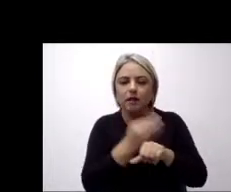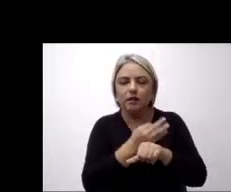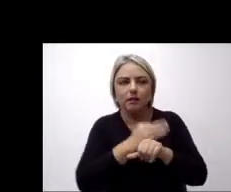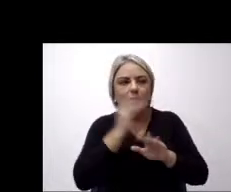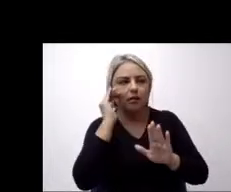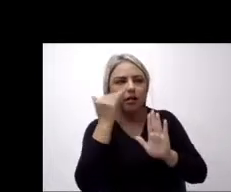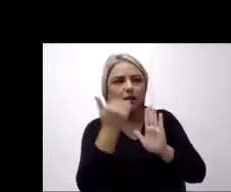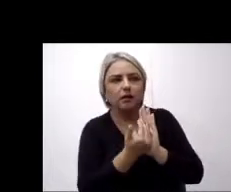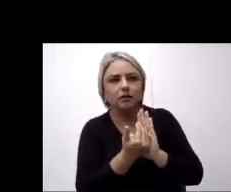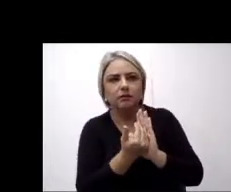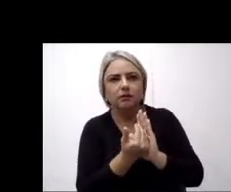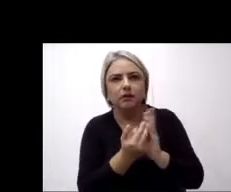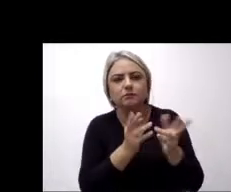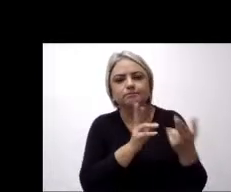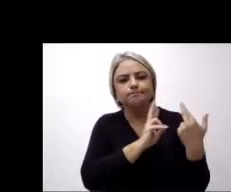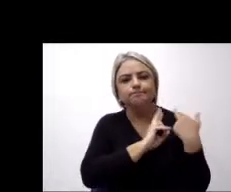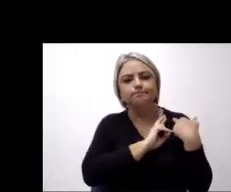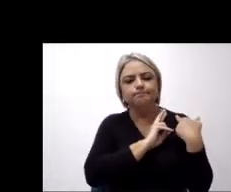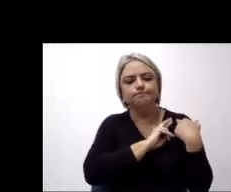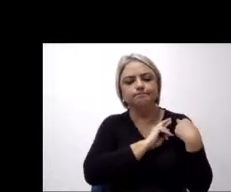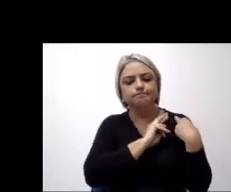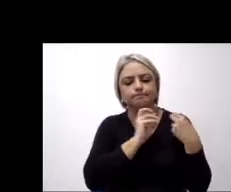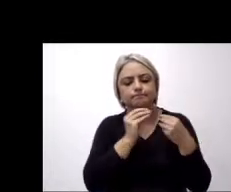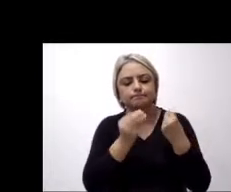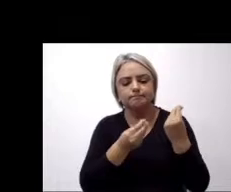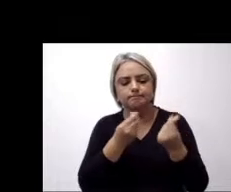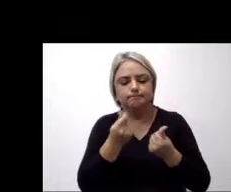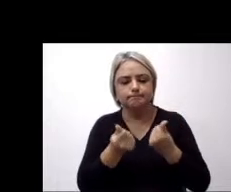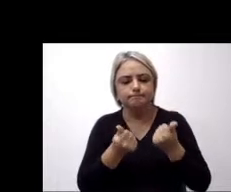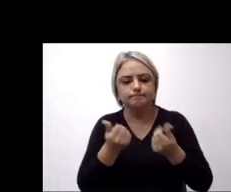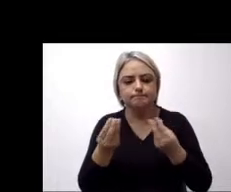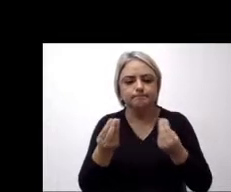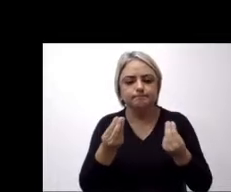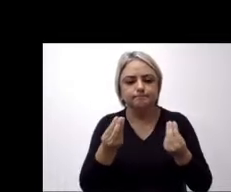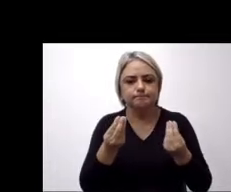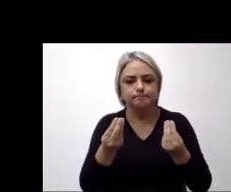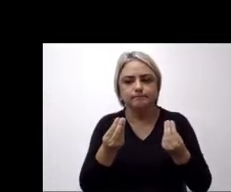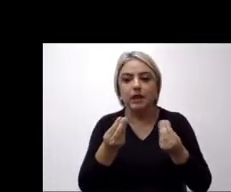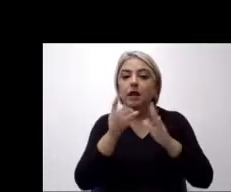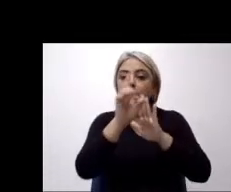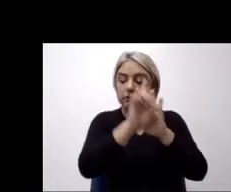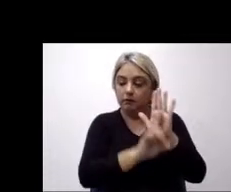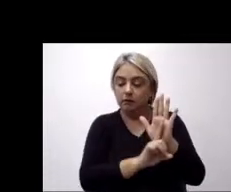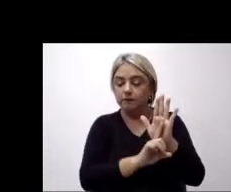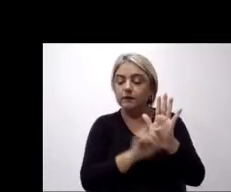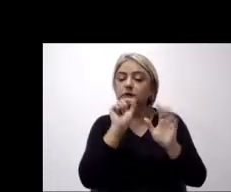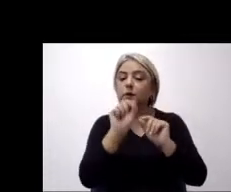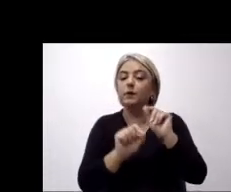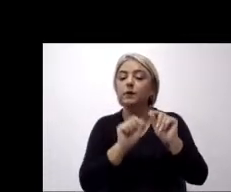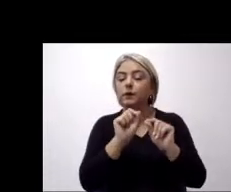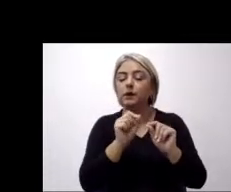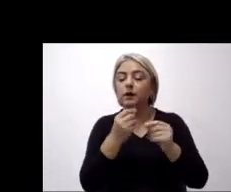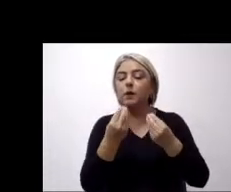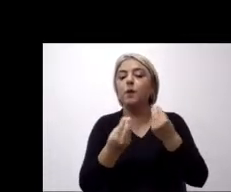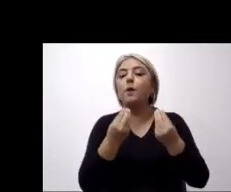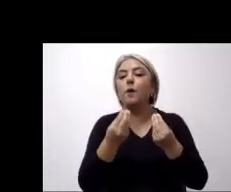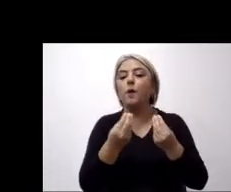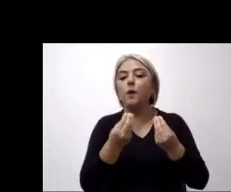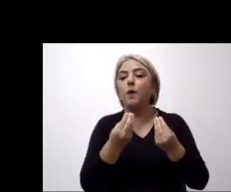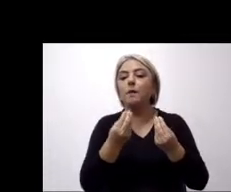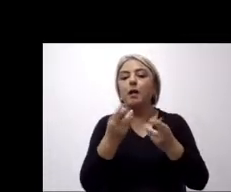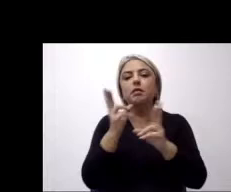concept play in the policy process itself. It's something very classical about